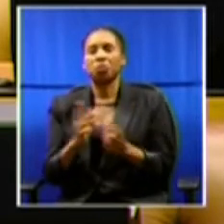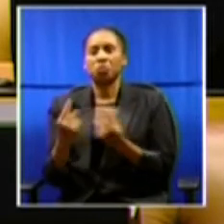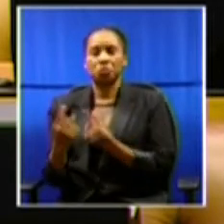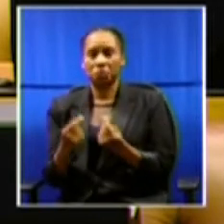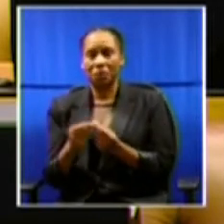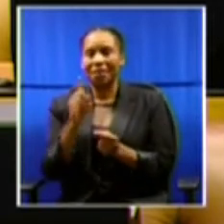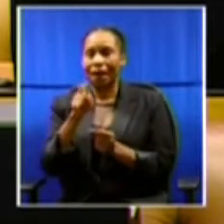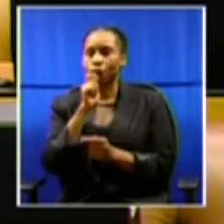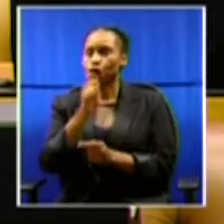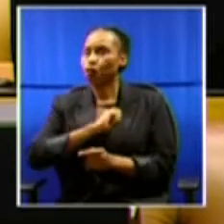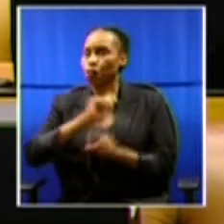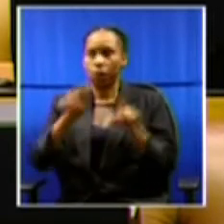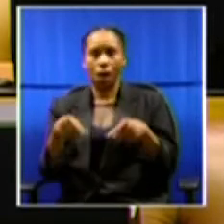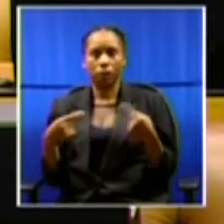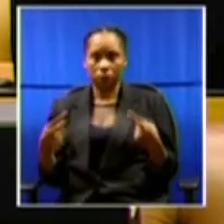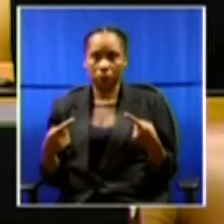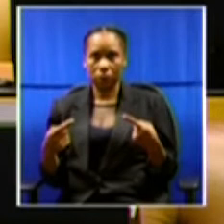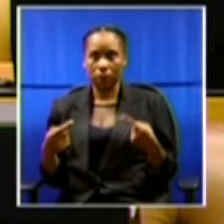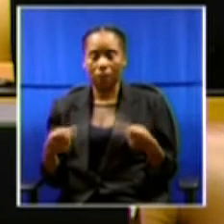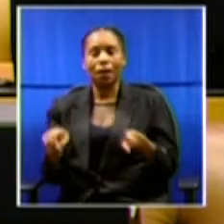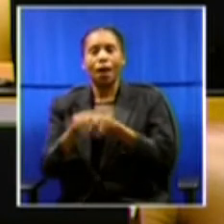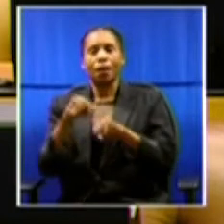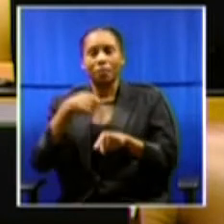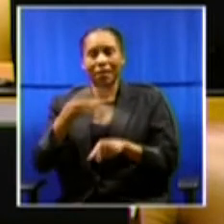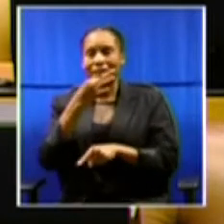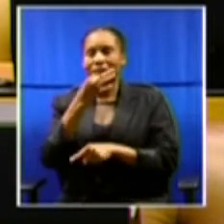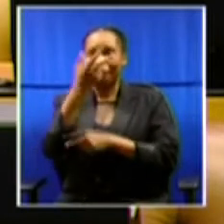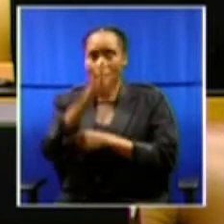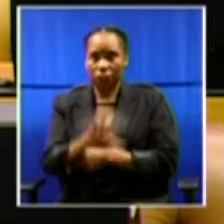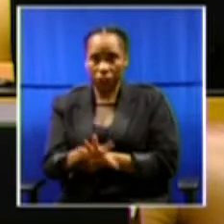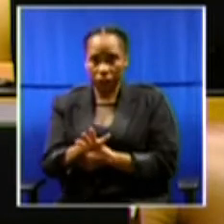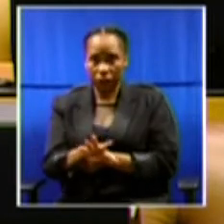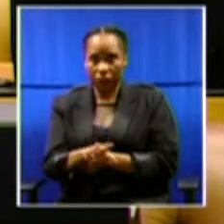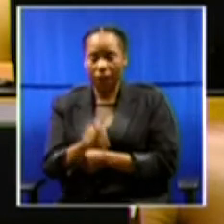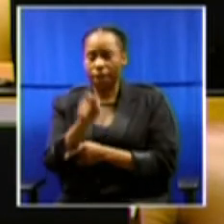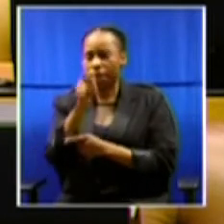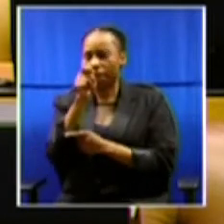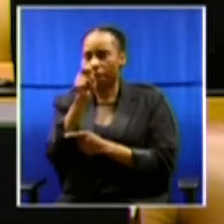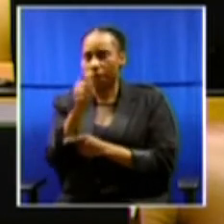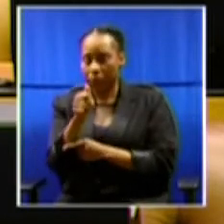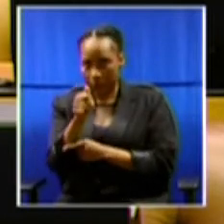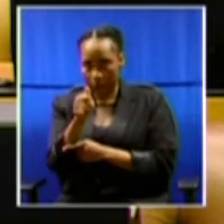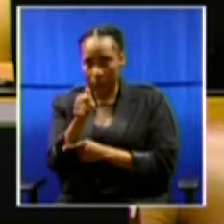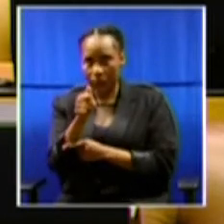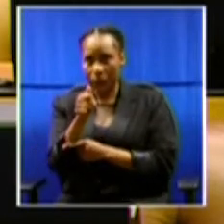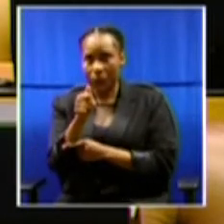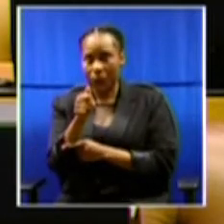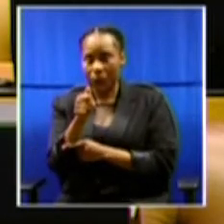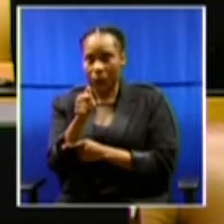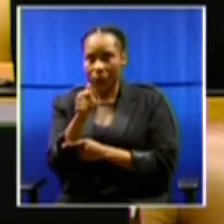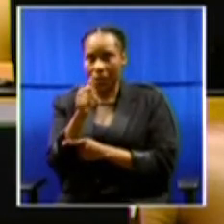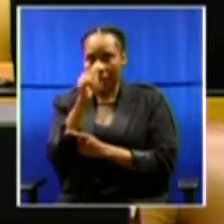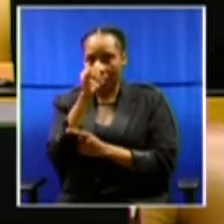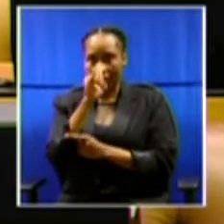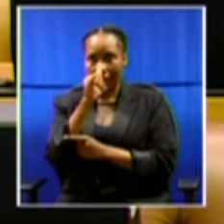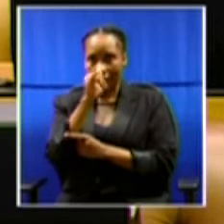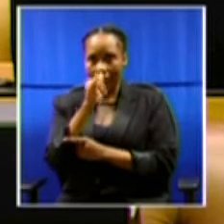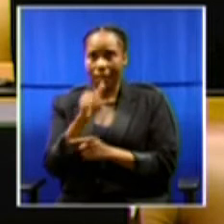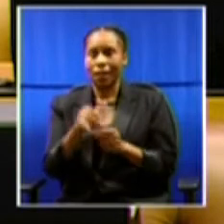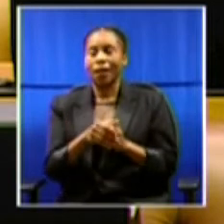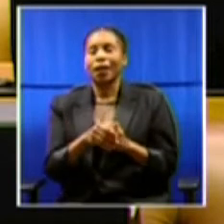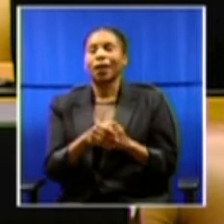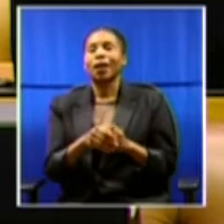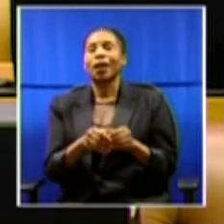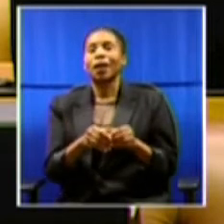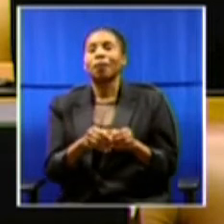true. As I have said, we have few rotten apples within the back of the